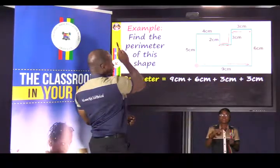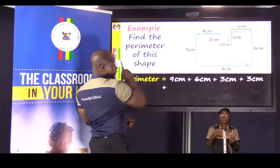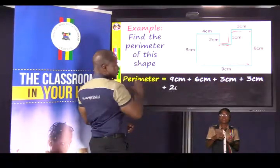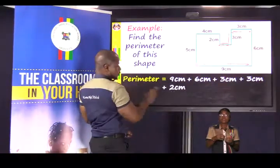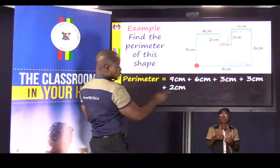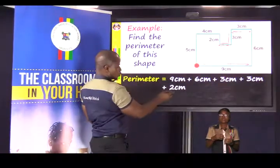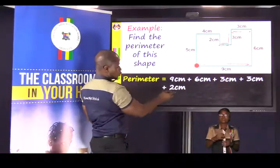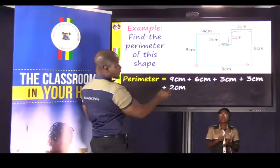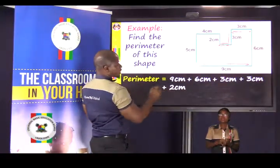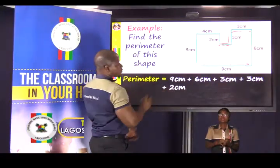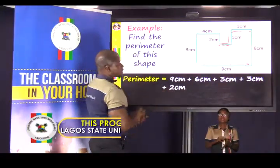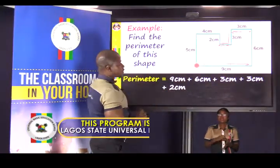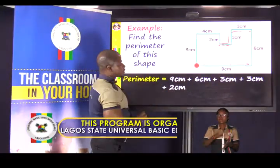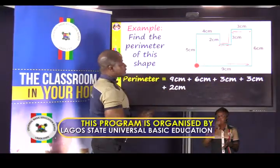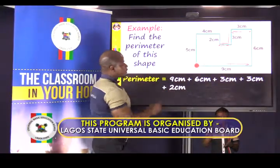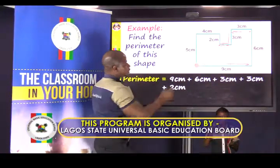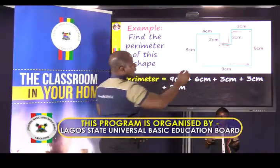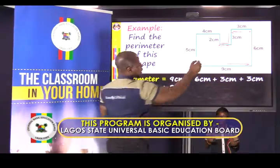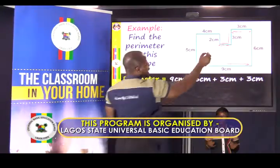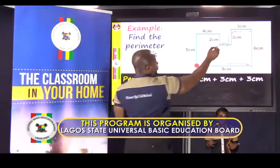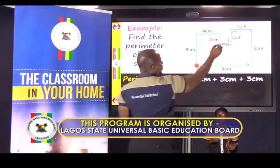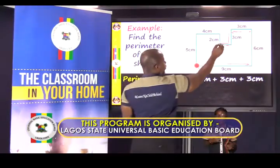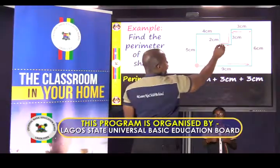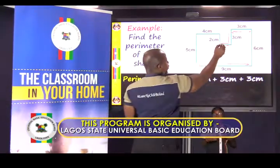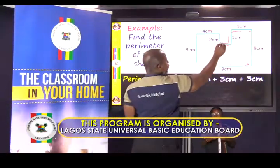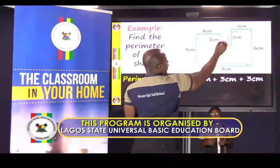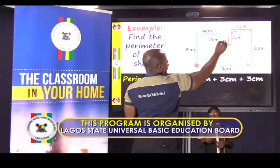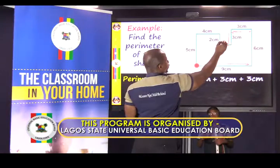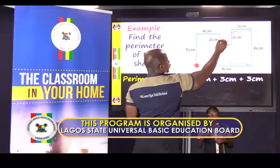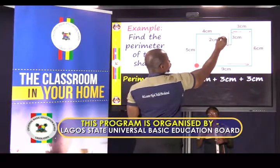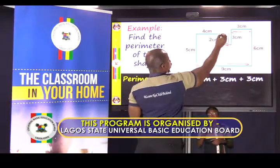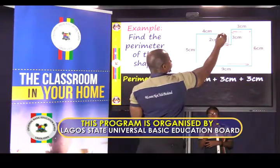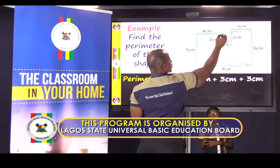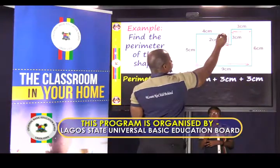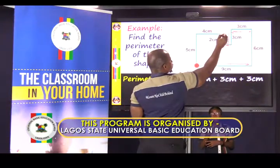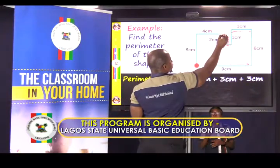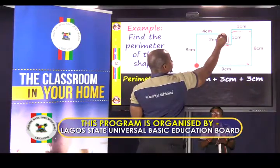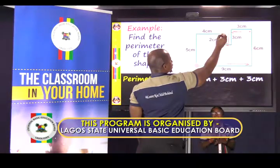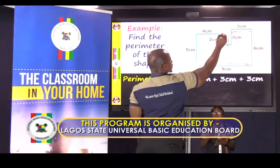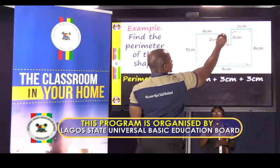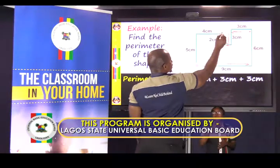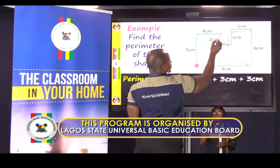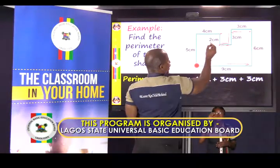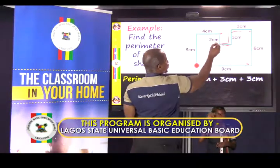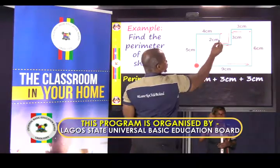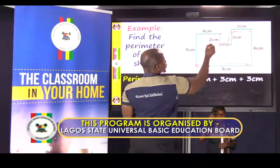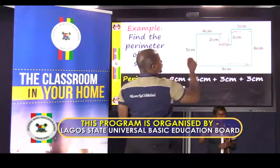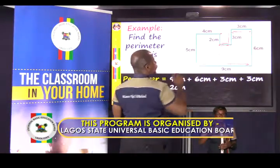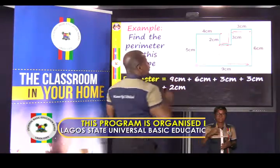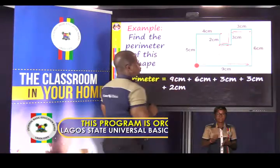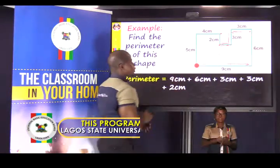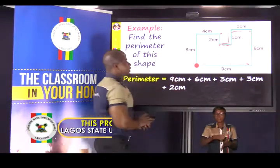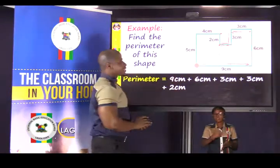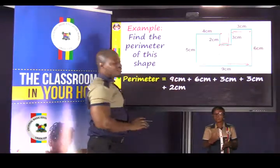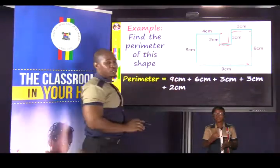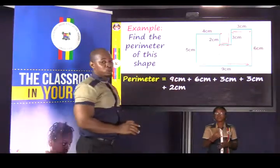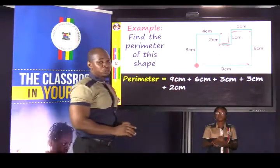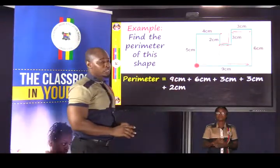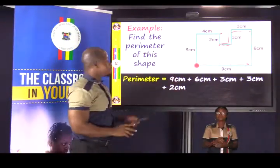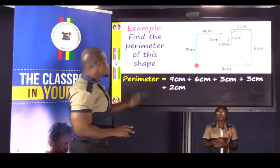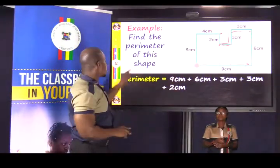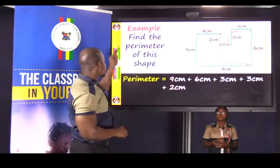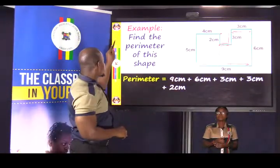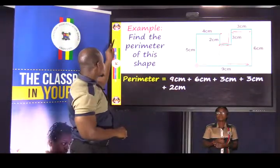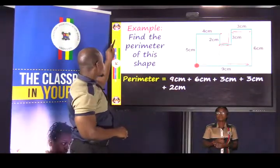add that, 2 centimeters. Now I am here. I want to go up. That one is there for me to see. That's another